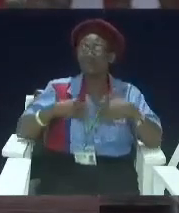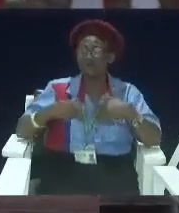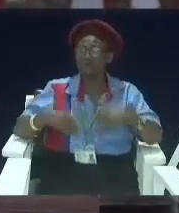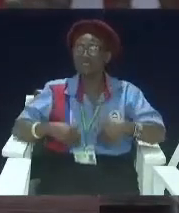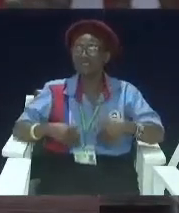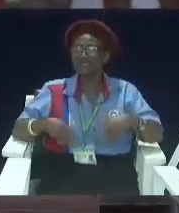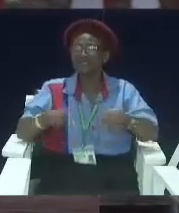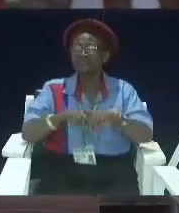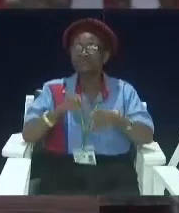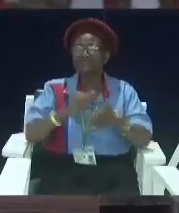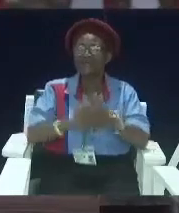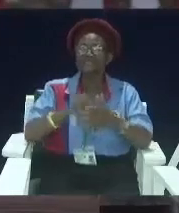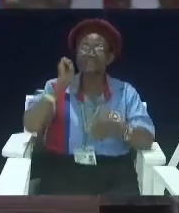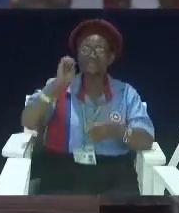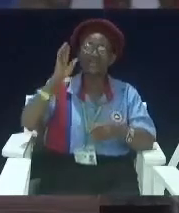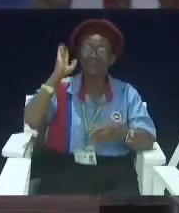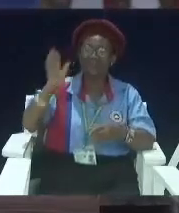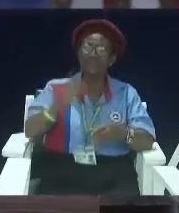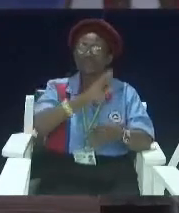so that he will never make it.